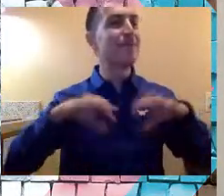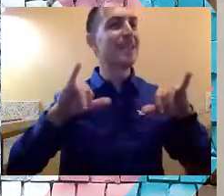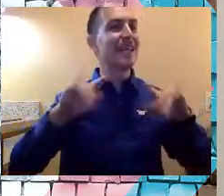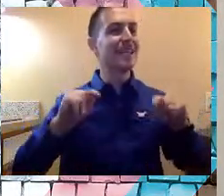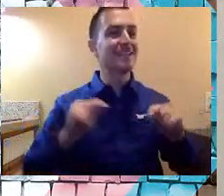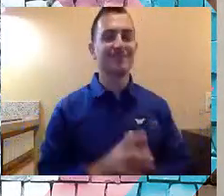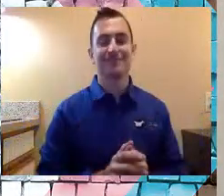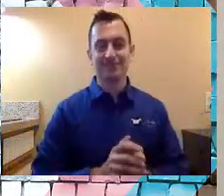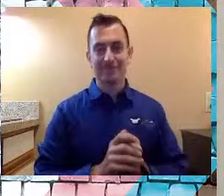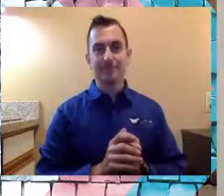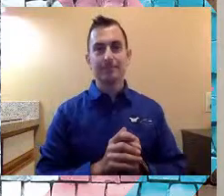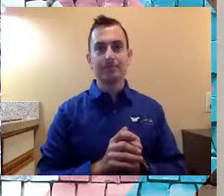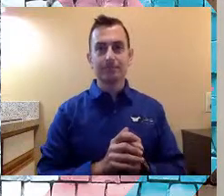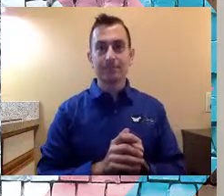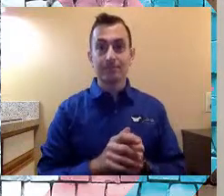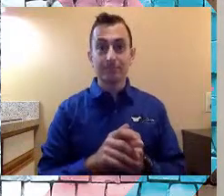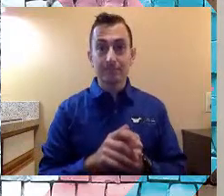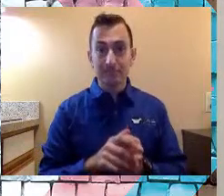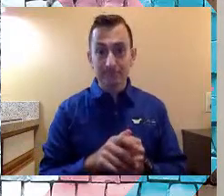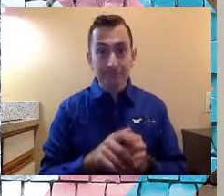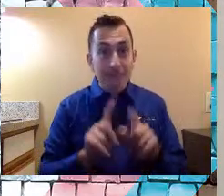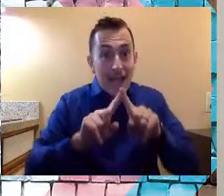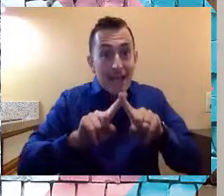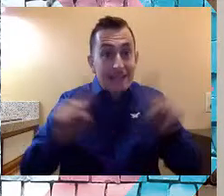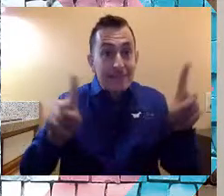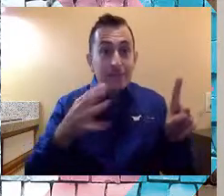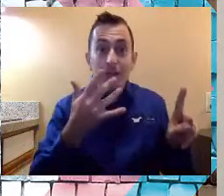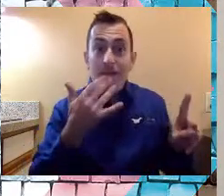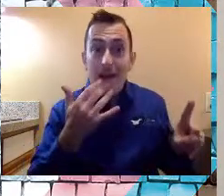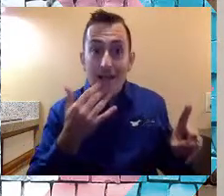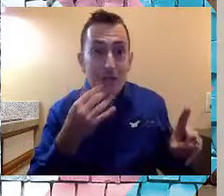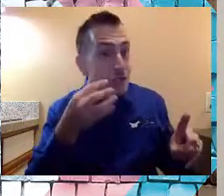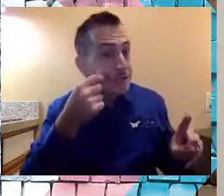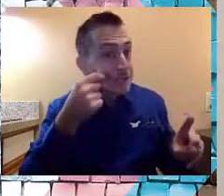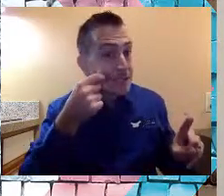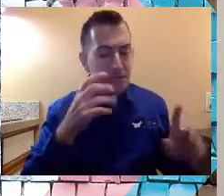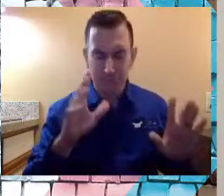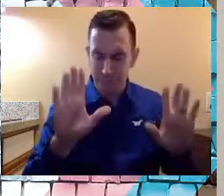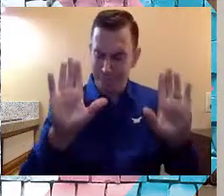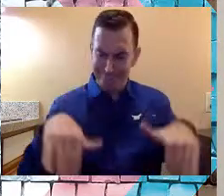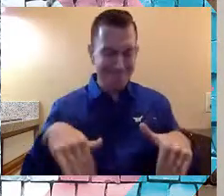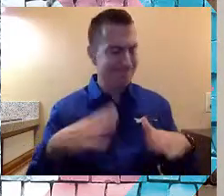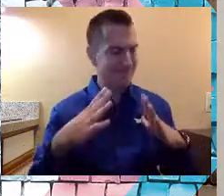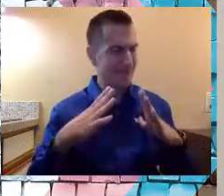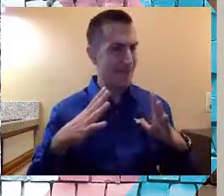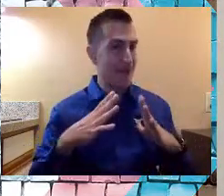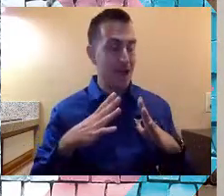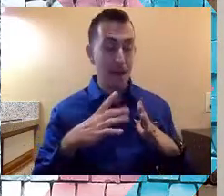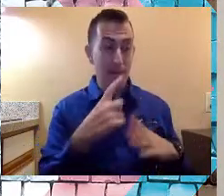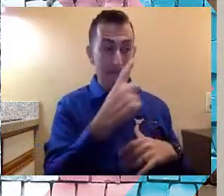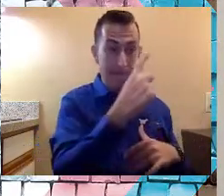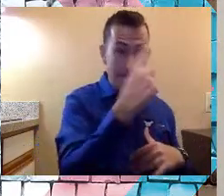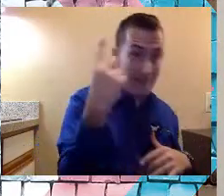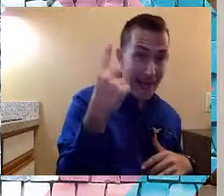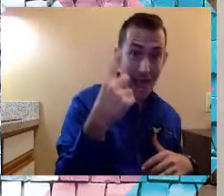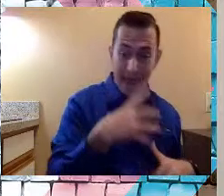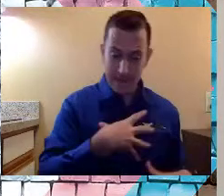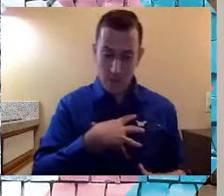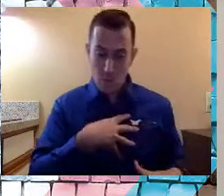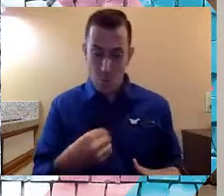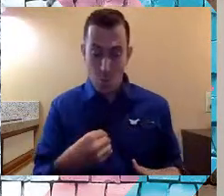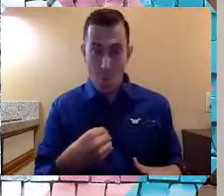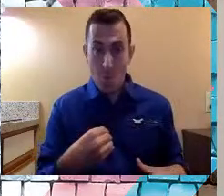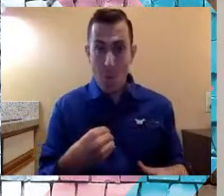It's okay to be a different color. Now, I have seen a black and white zebra, but I have